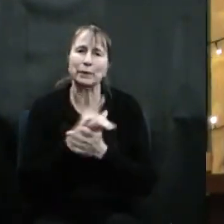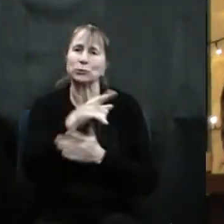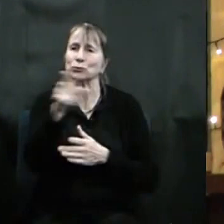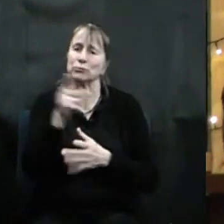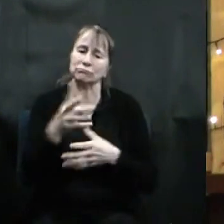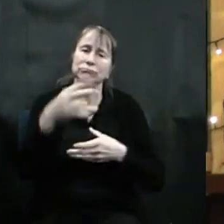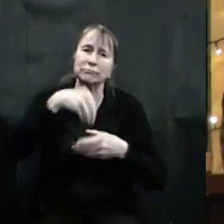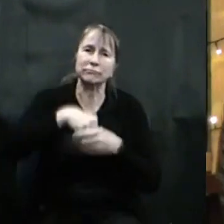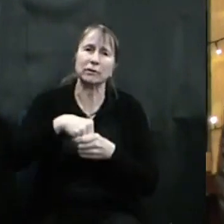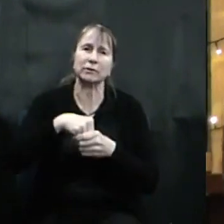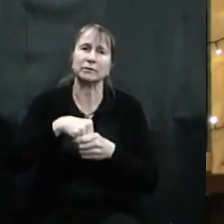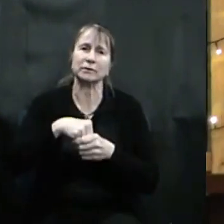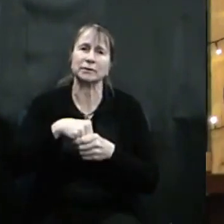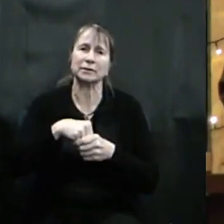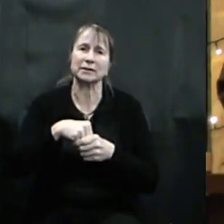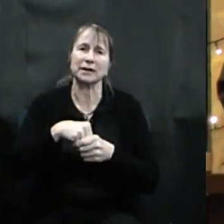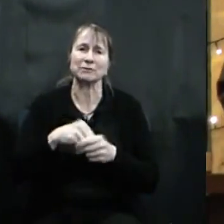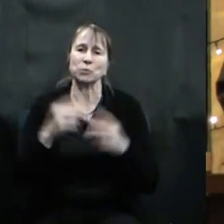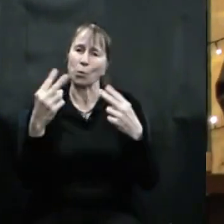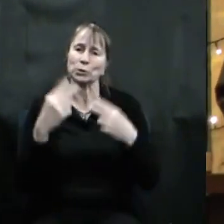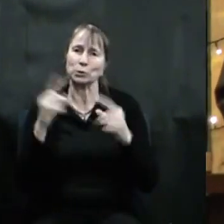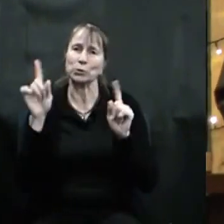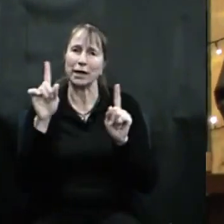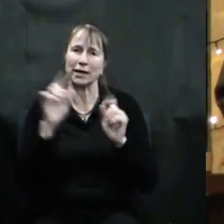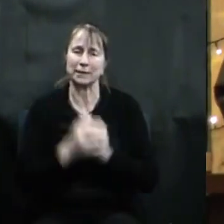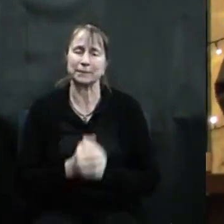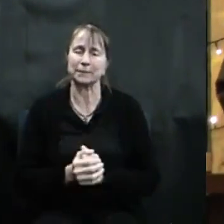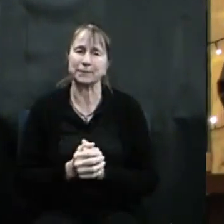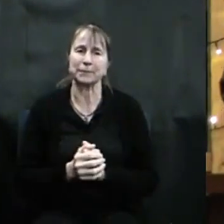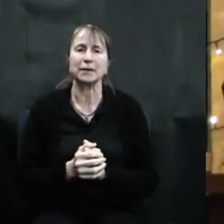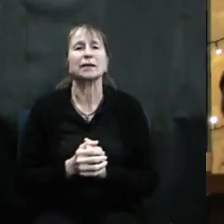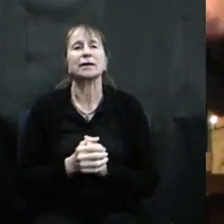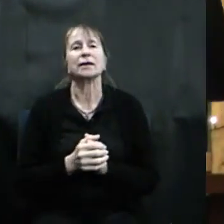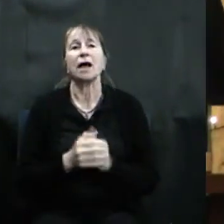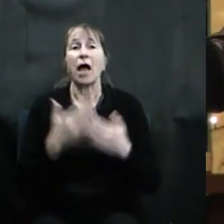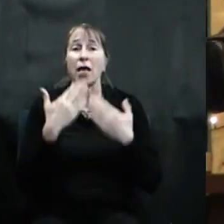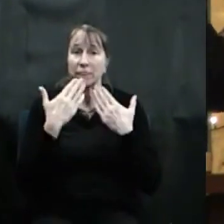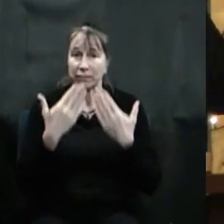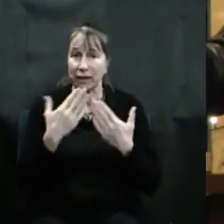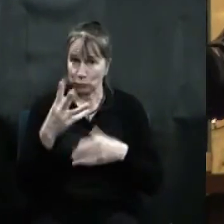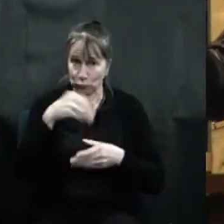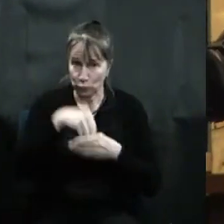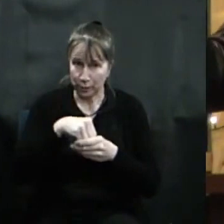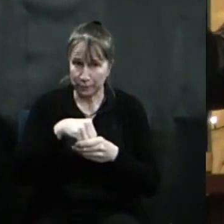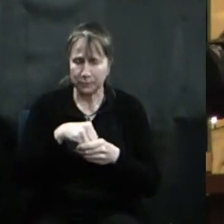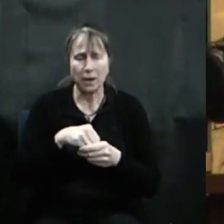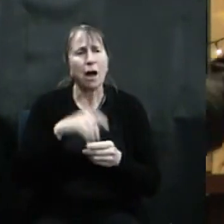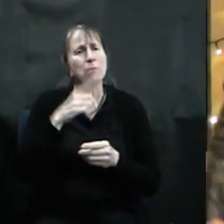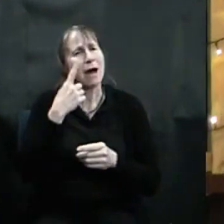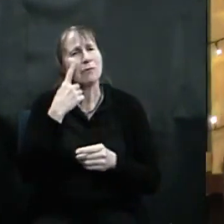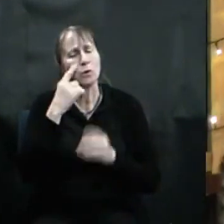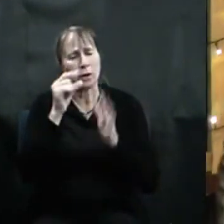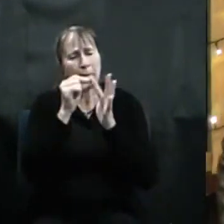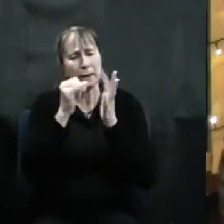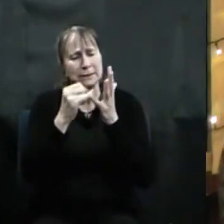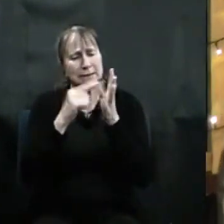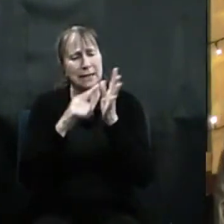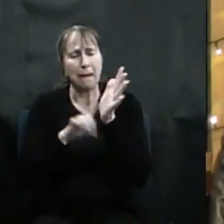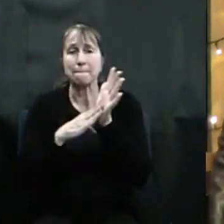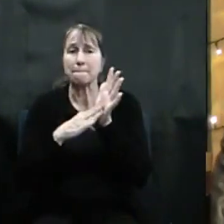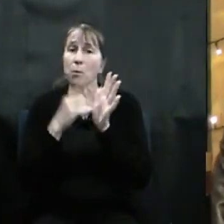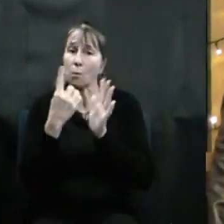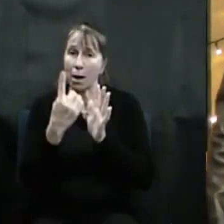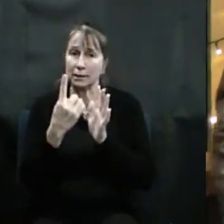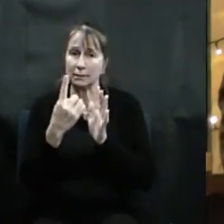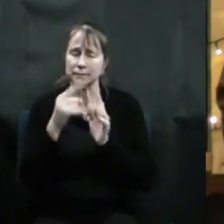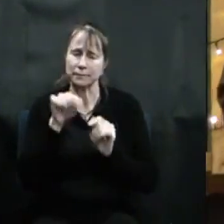us in viewing this today. Thank you for joining us. Psalm 1 says this: